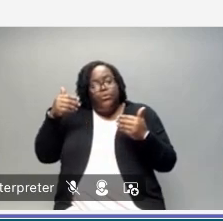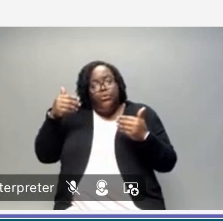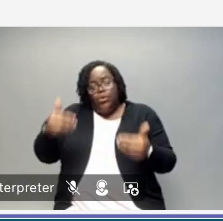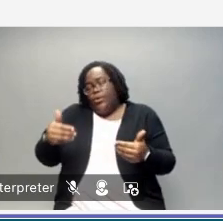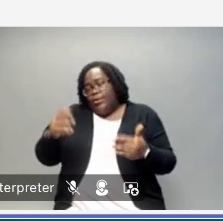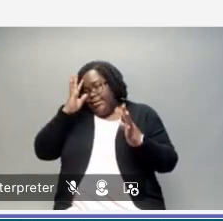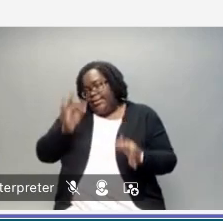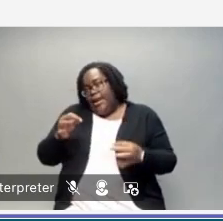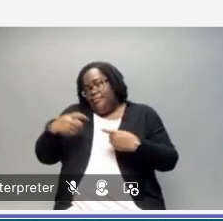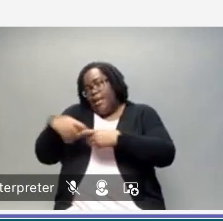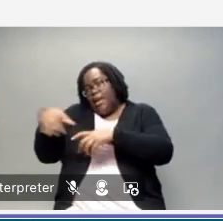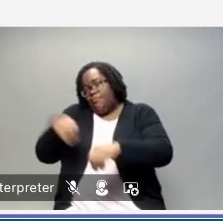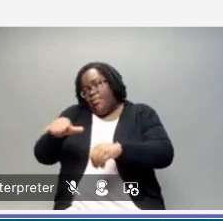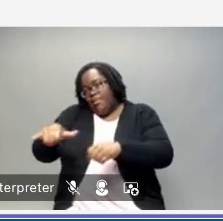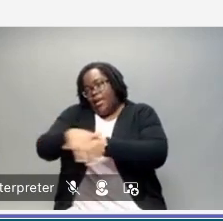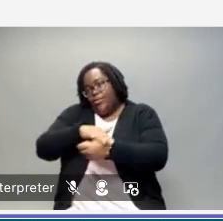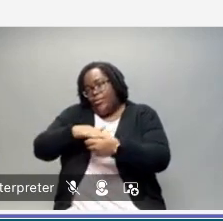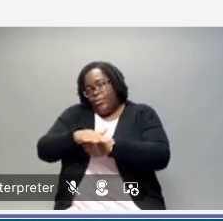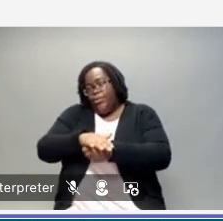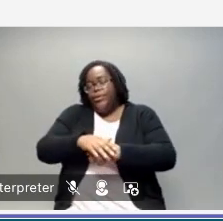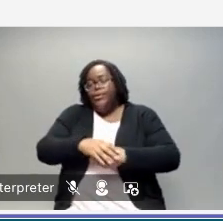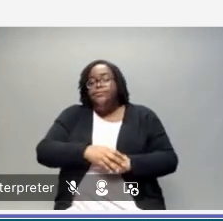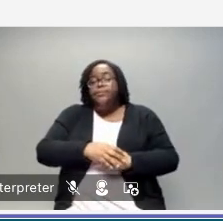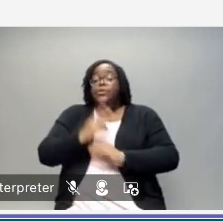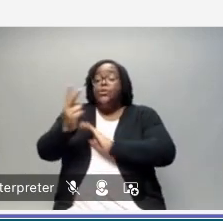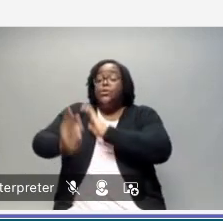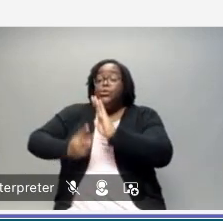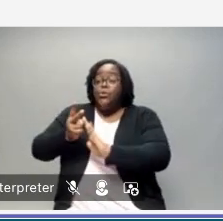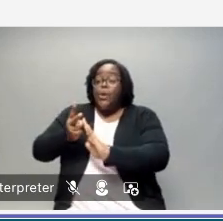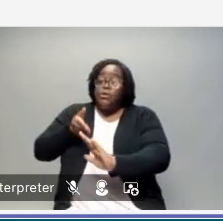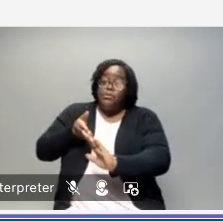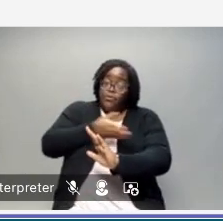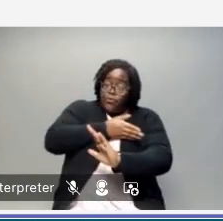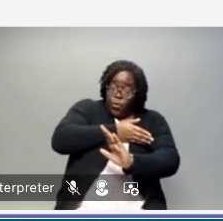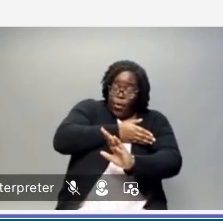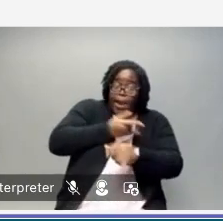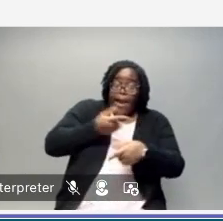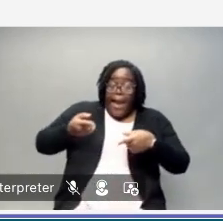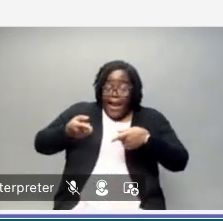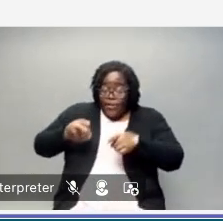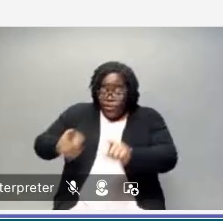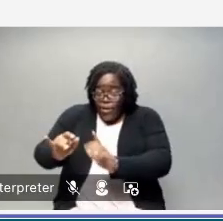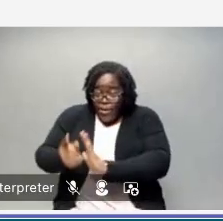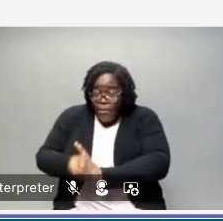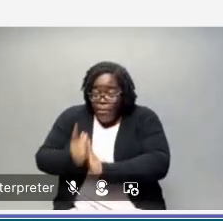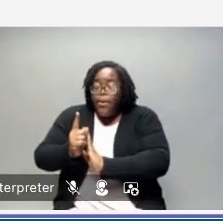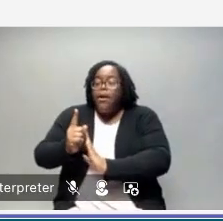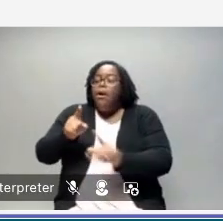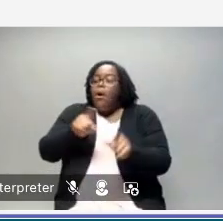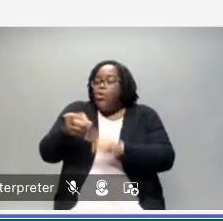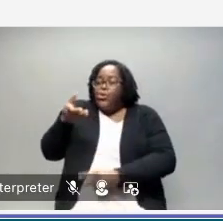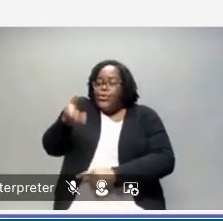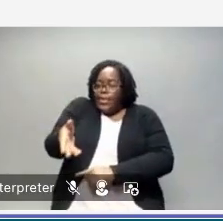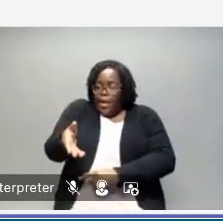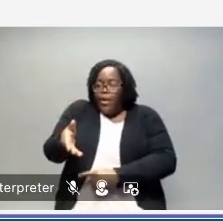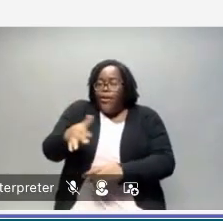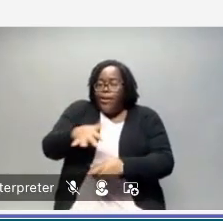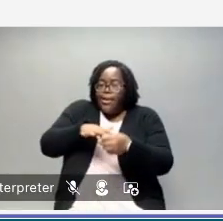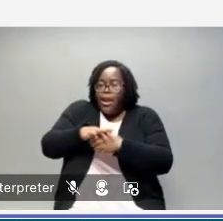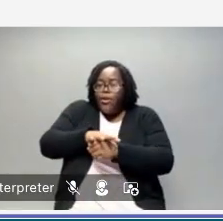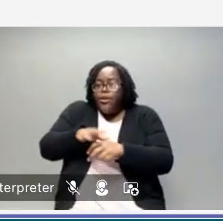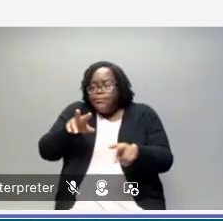off power in the neighborhood. 2 hours prior and during the event, we will also be in the neighborhood. And again, we're looking at